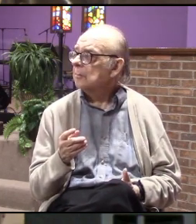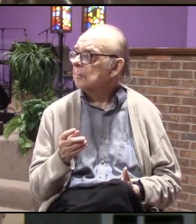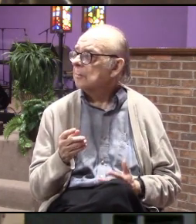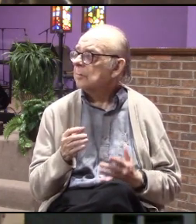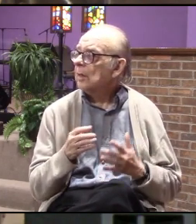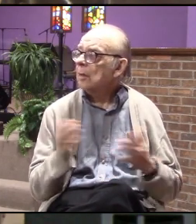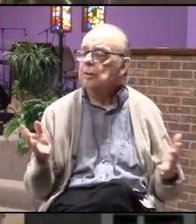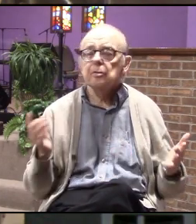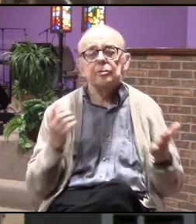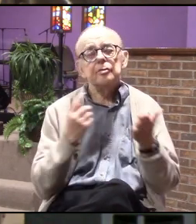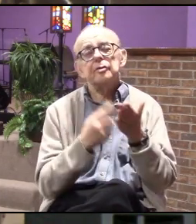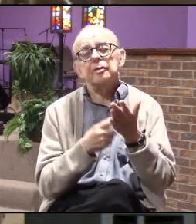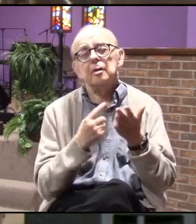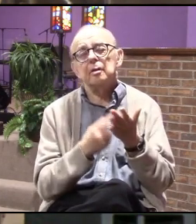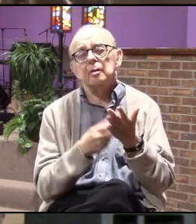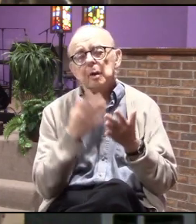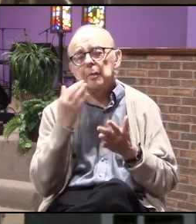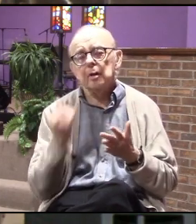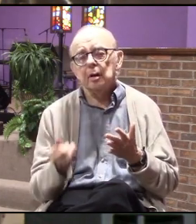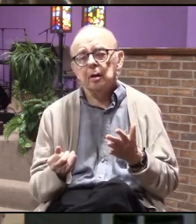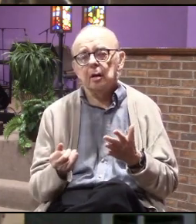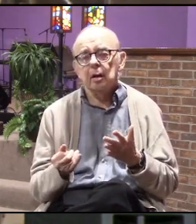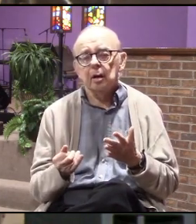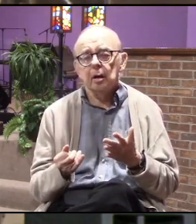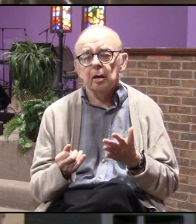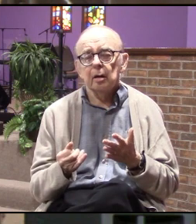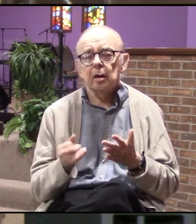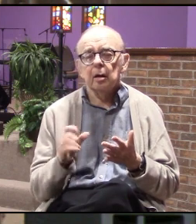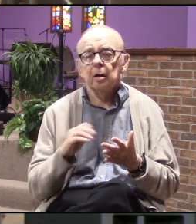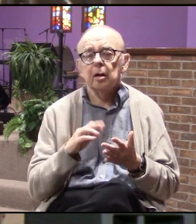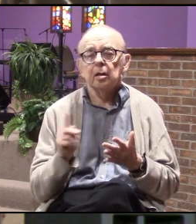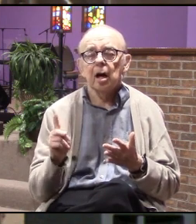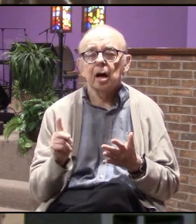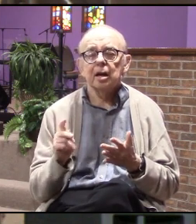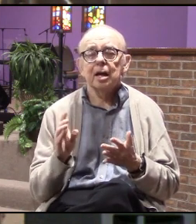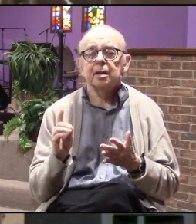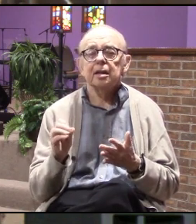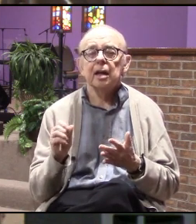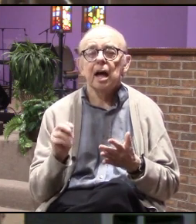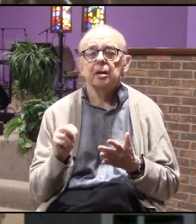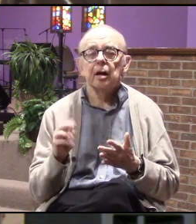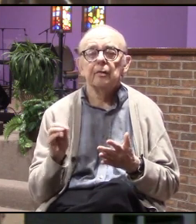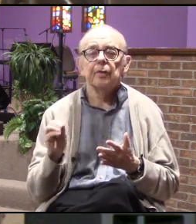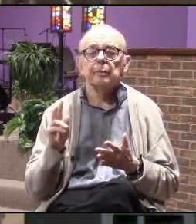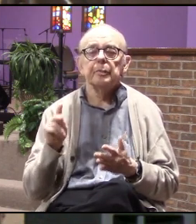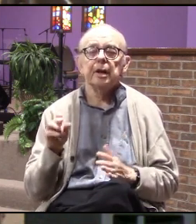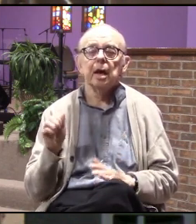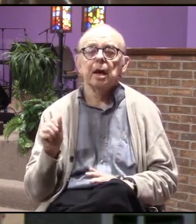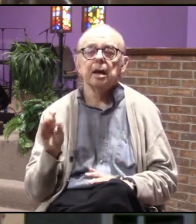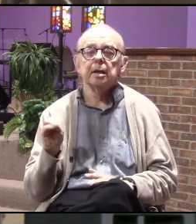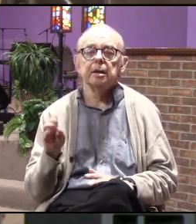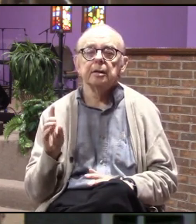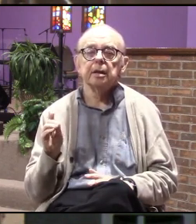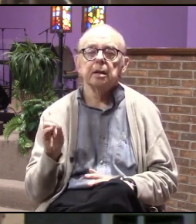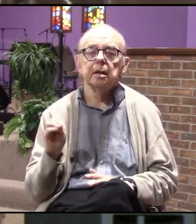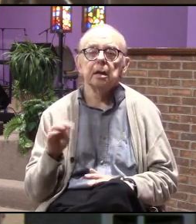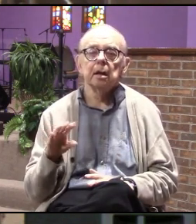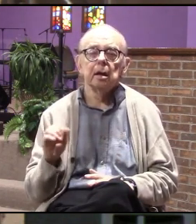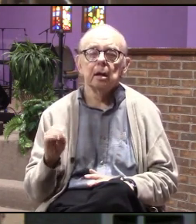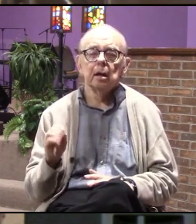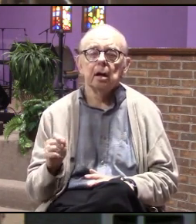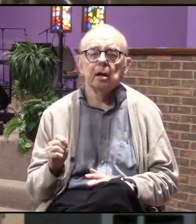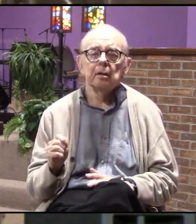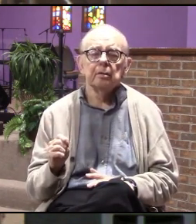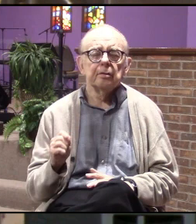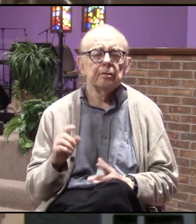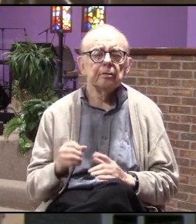huge discussion because of the lockdown of the pandemic. And they're trying to figure out why all